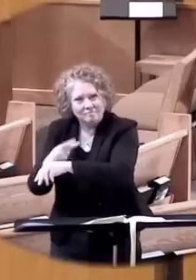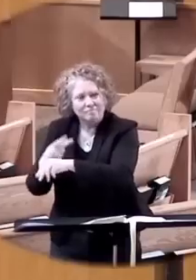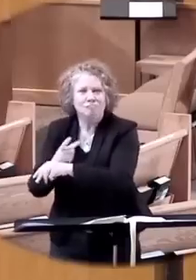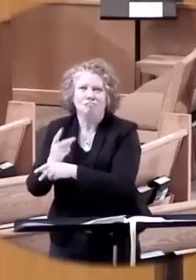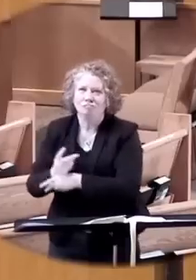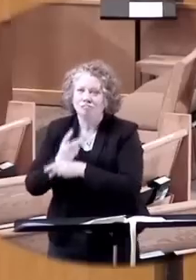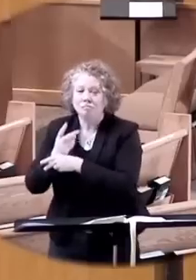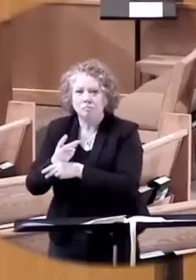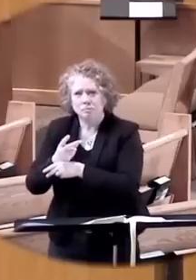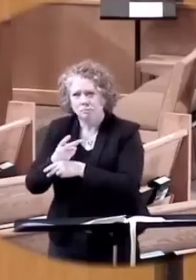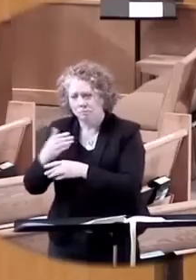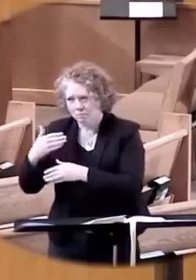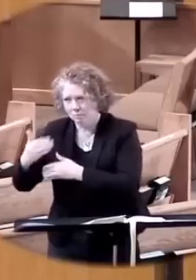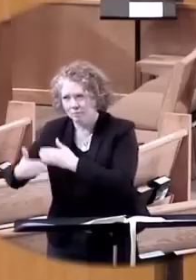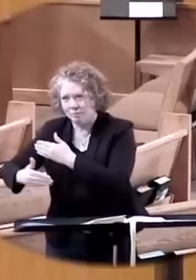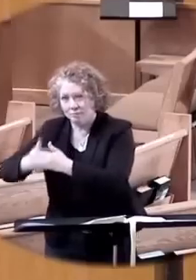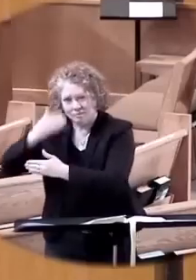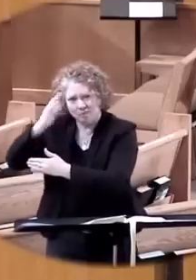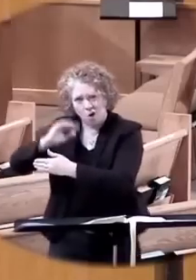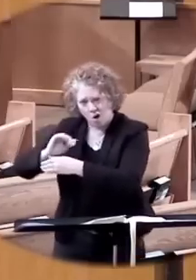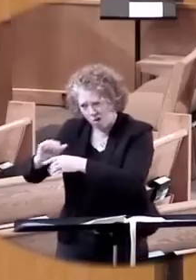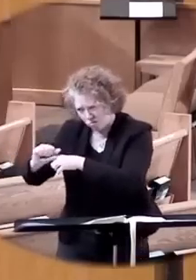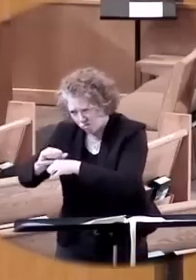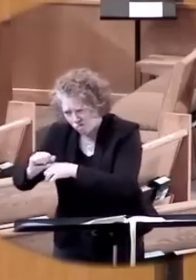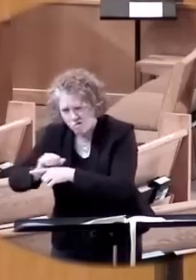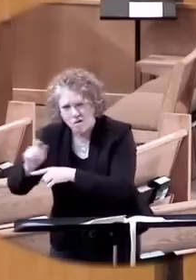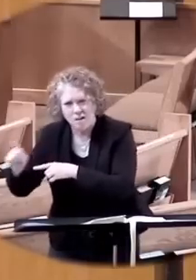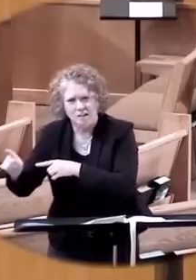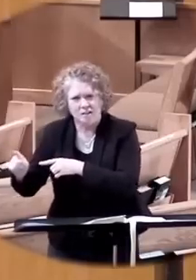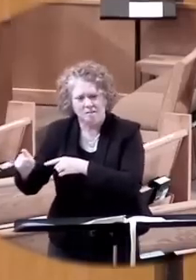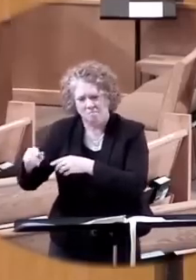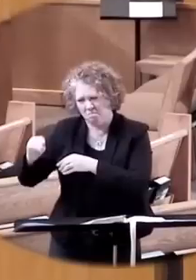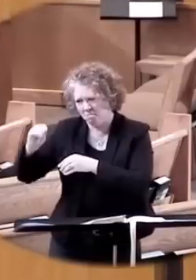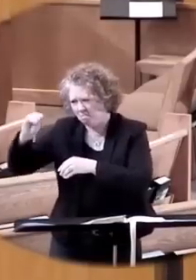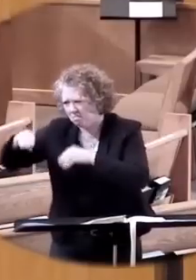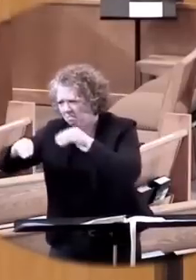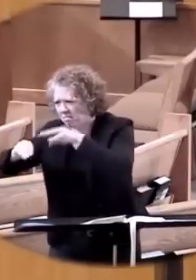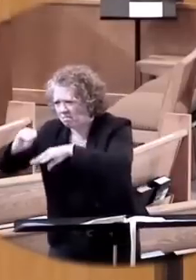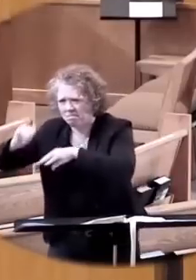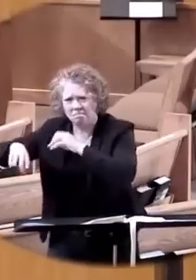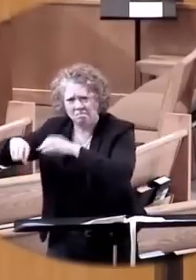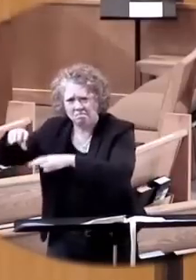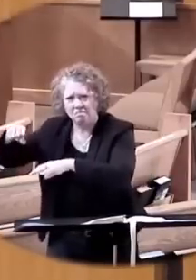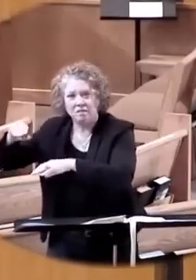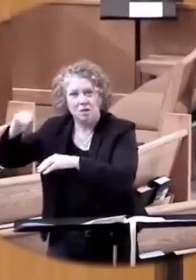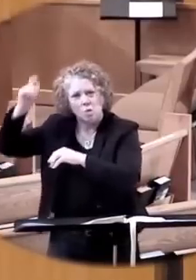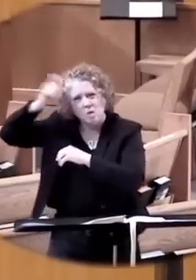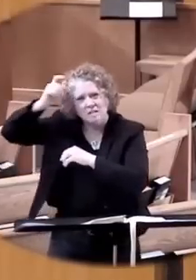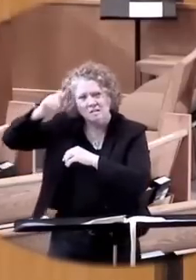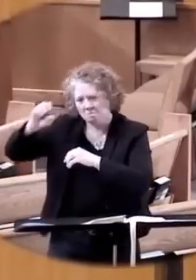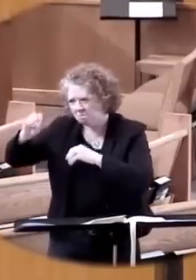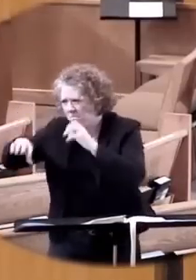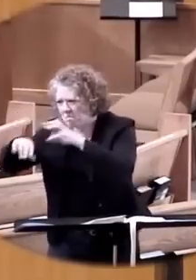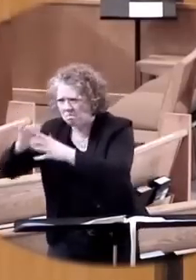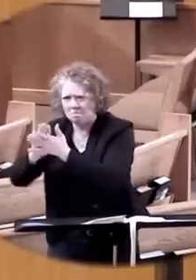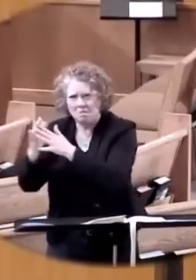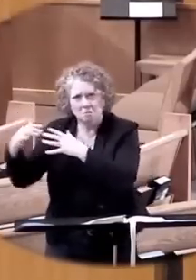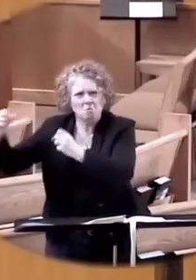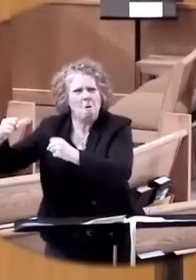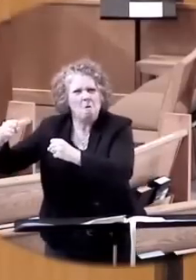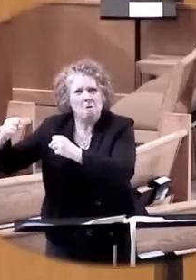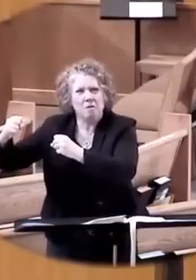strengthening him, and giving him the wisdom and strength to rise up to become the greatest king of his people.